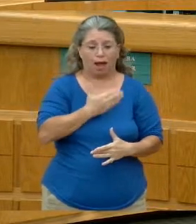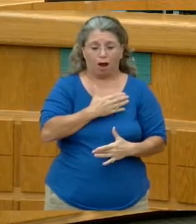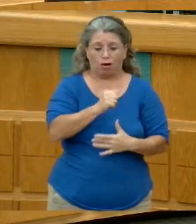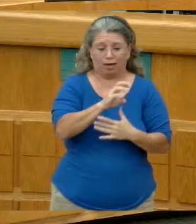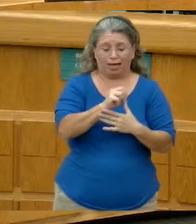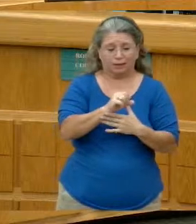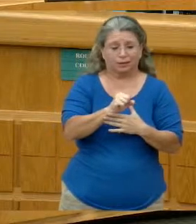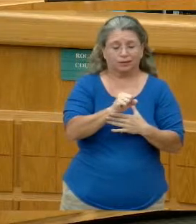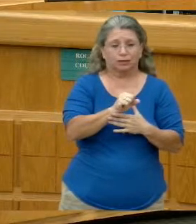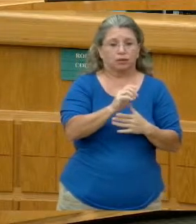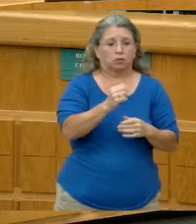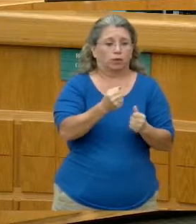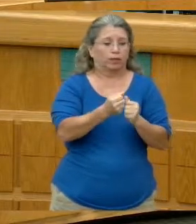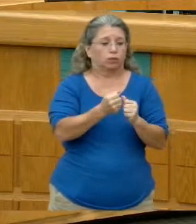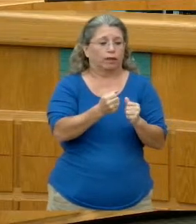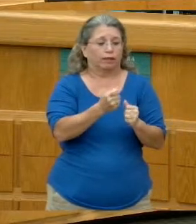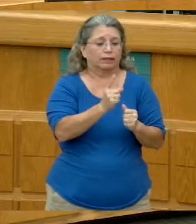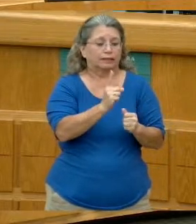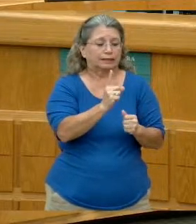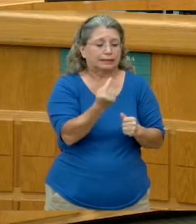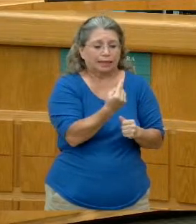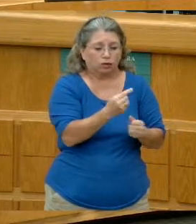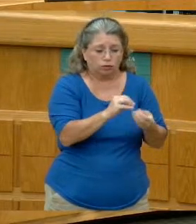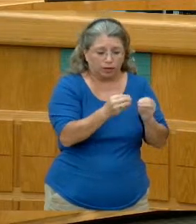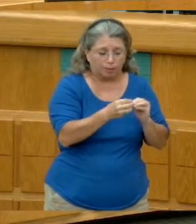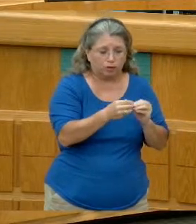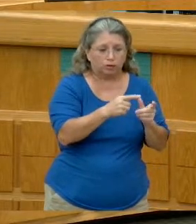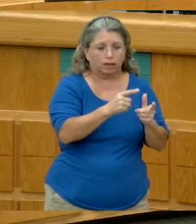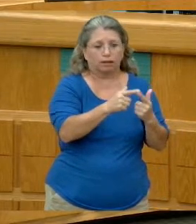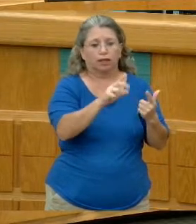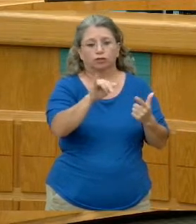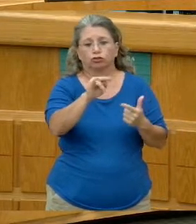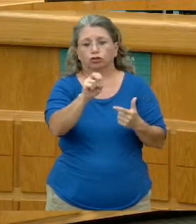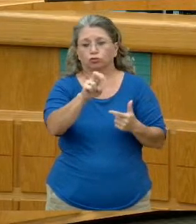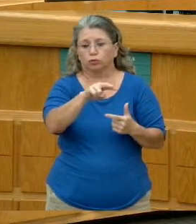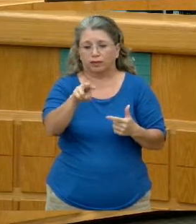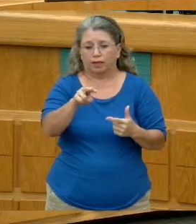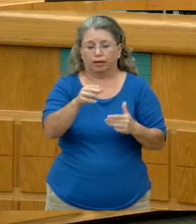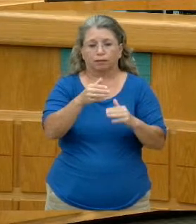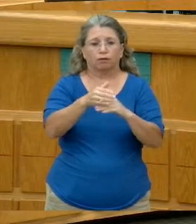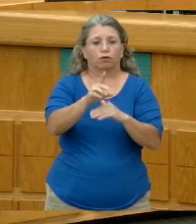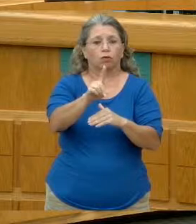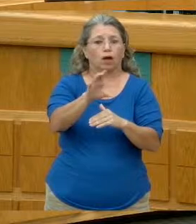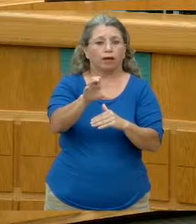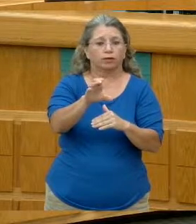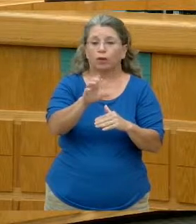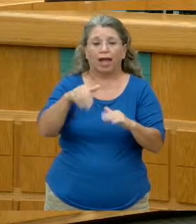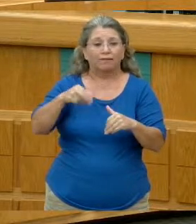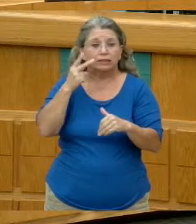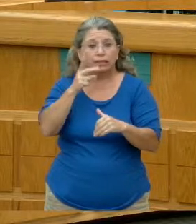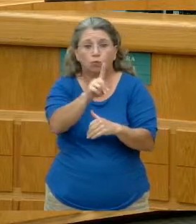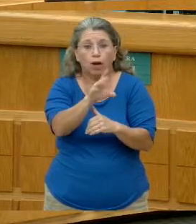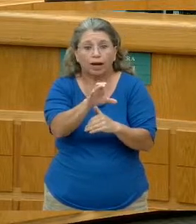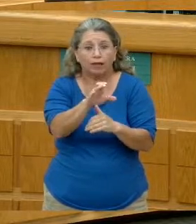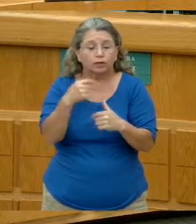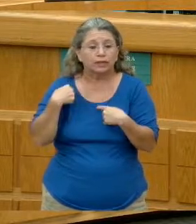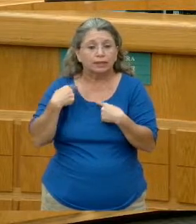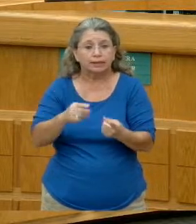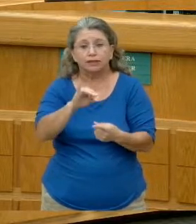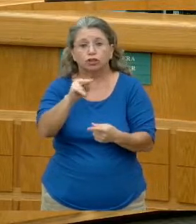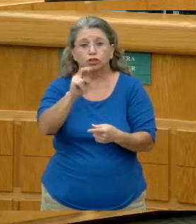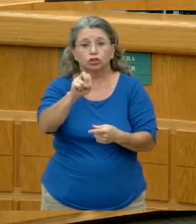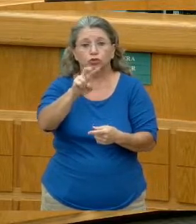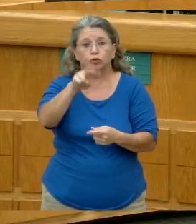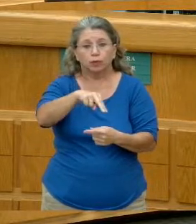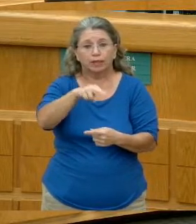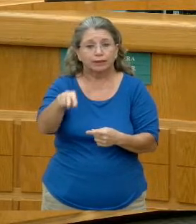22nd, when things changed and we went 100 positive cases. And we've never seen 100 since. Since June 22nd,